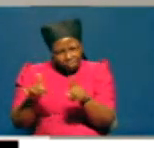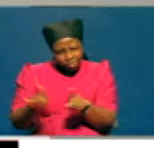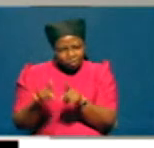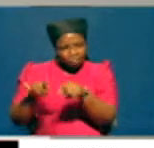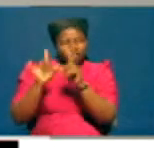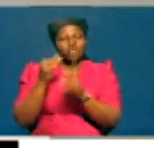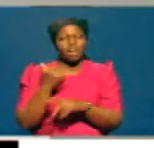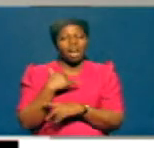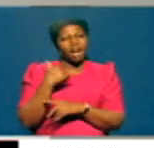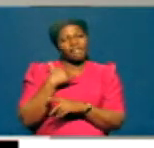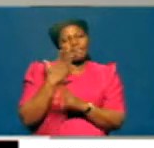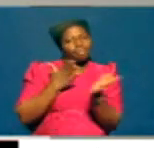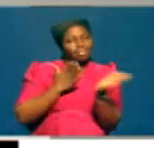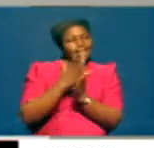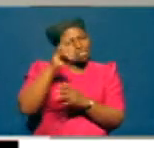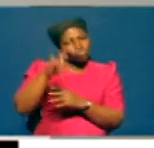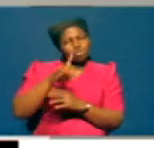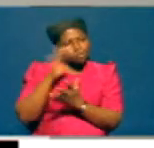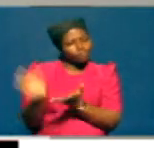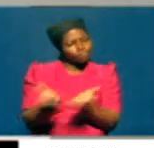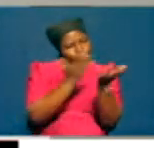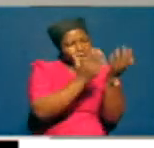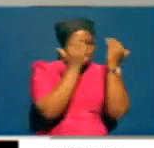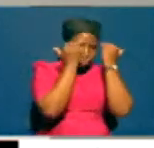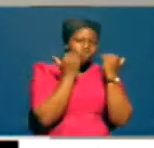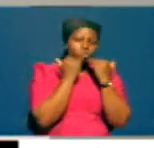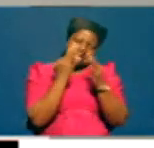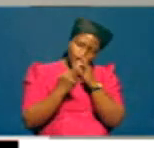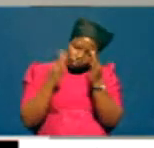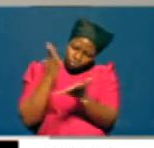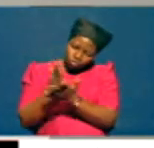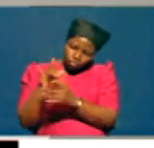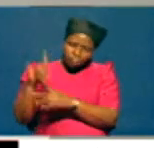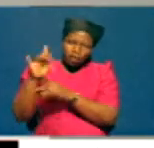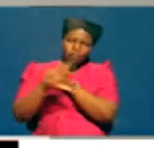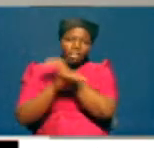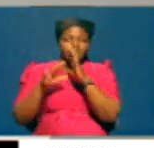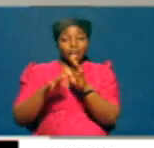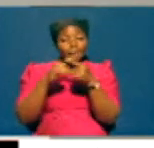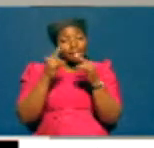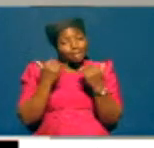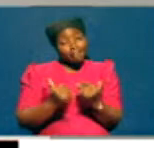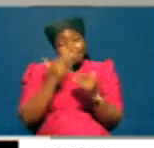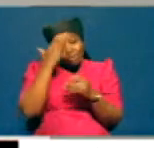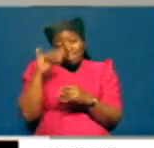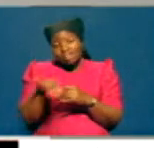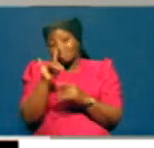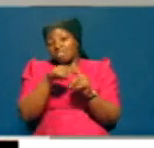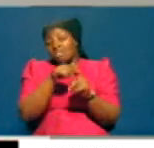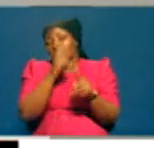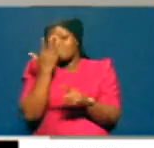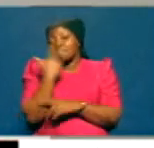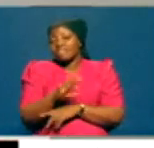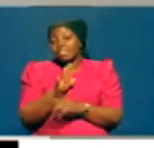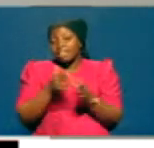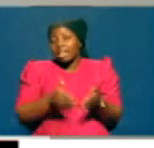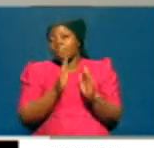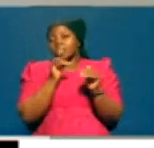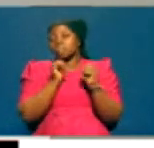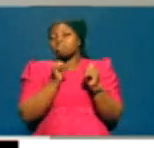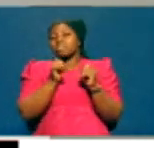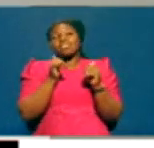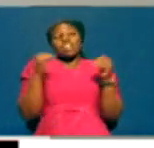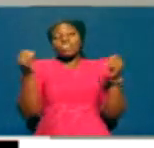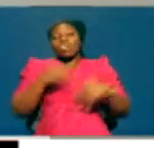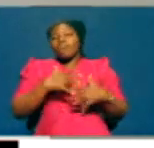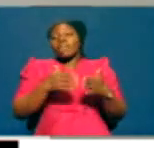wangetakana wapelekwe kotini kama walikuwa ni wezi, lakini kwa sababu waliuawa kwa njia ambayo inatatanisha,